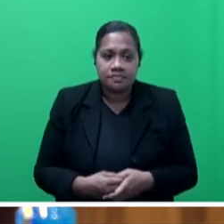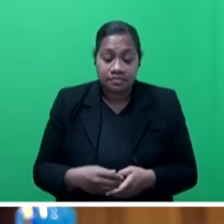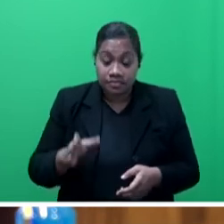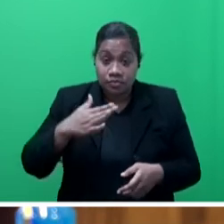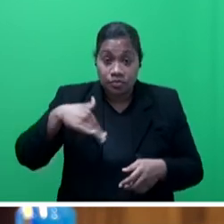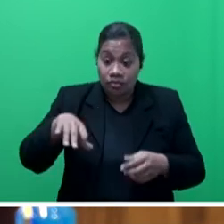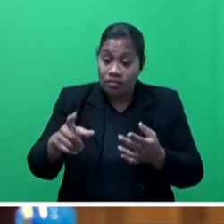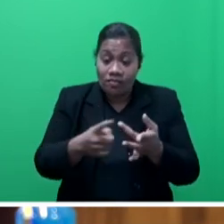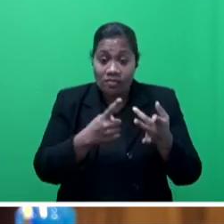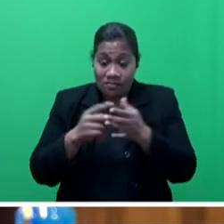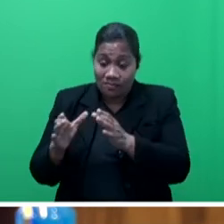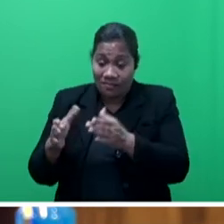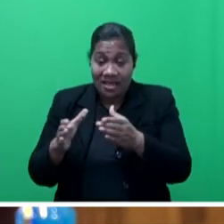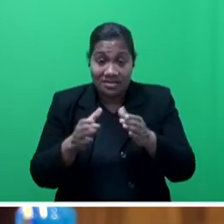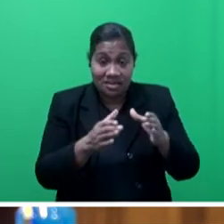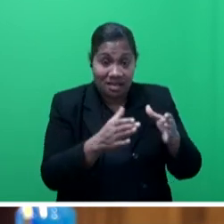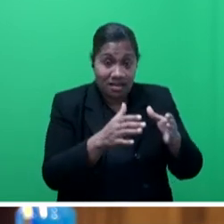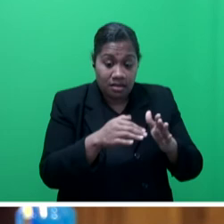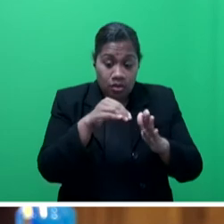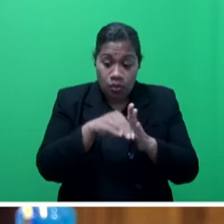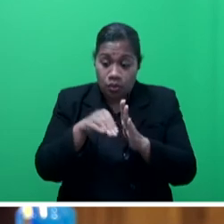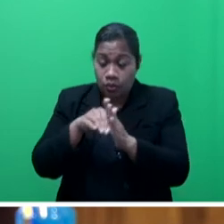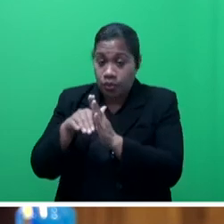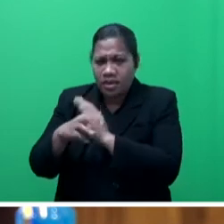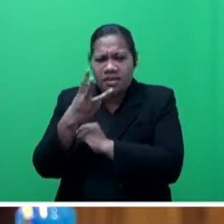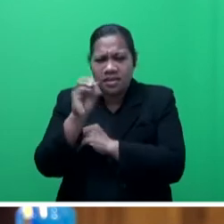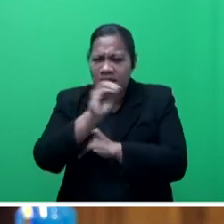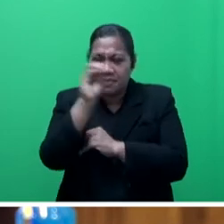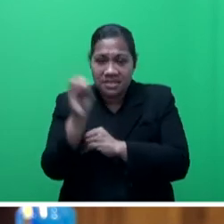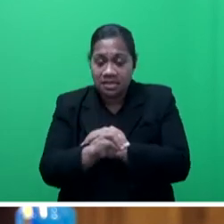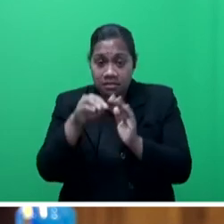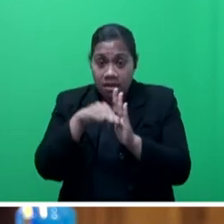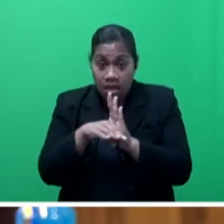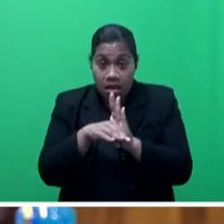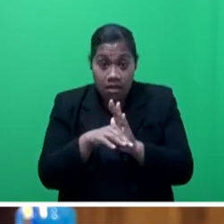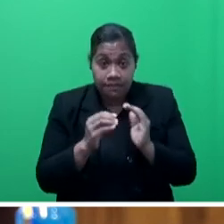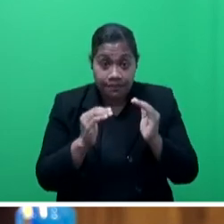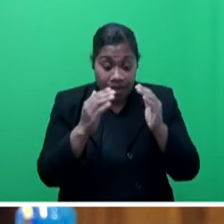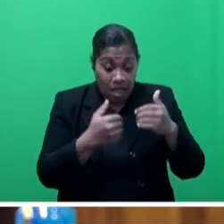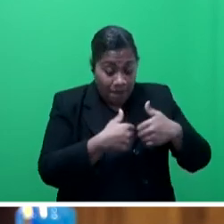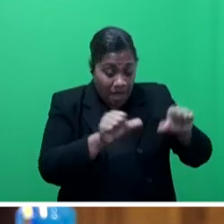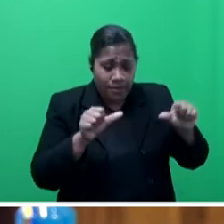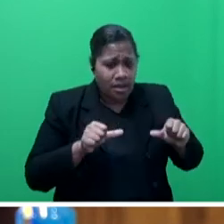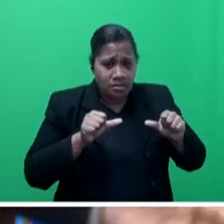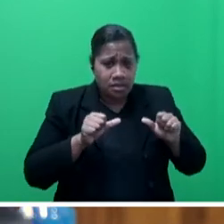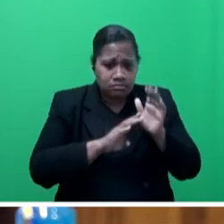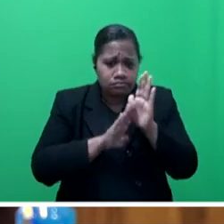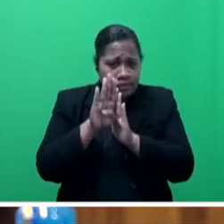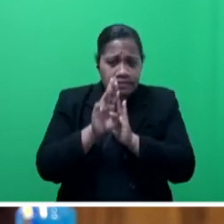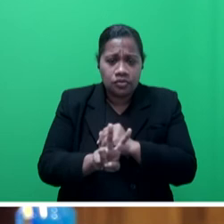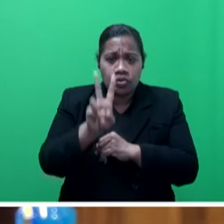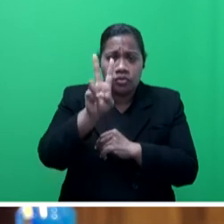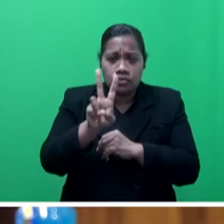have declined, or 13% decline, agriculture output has increased over the last 2 years.